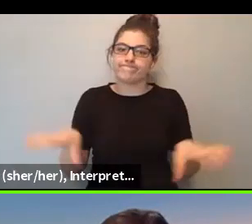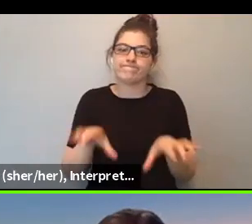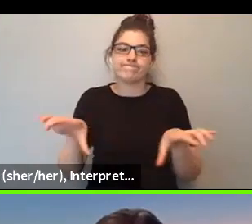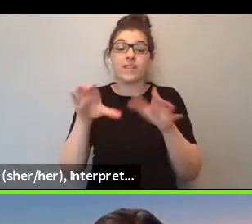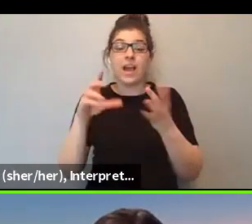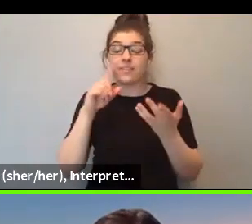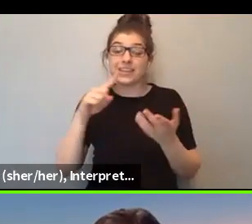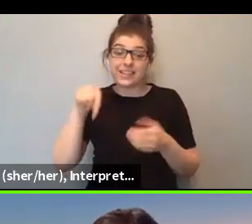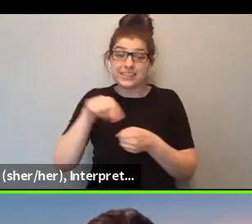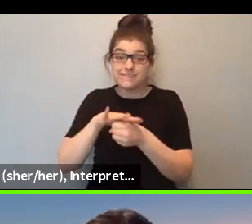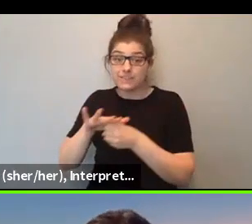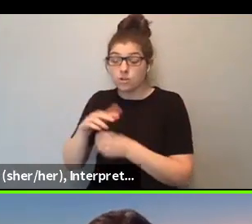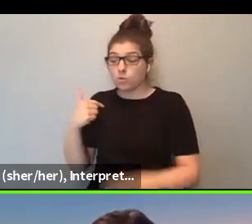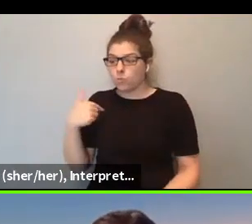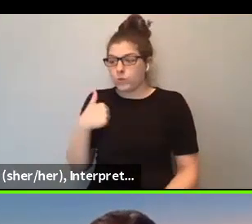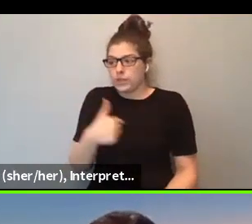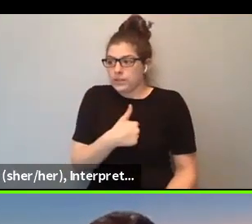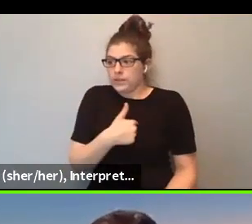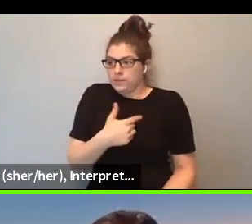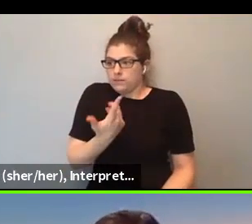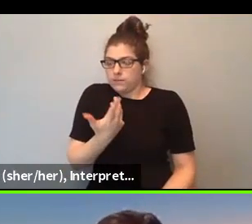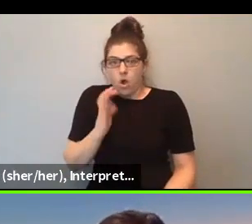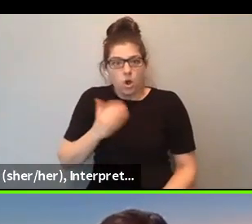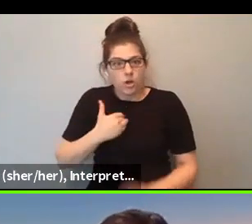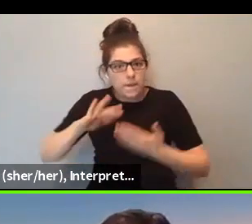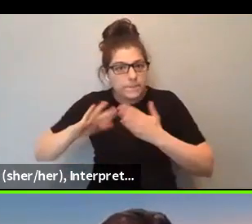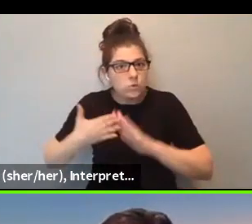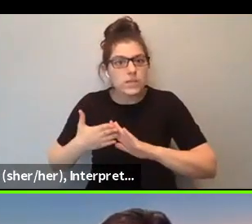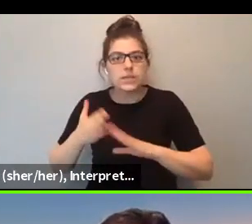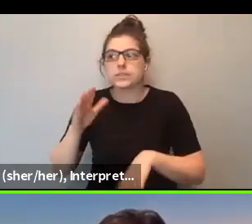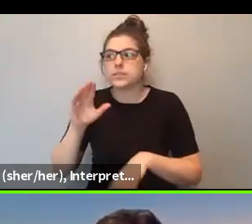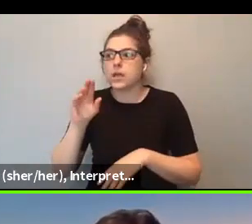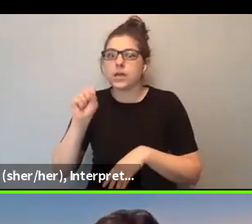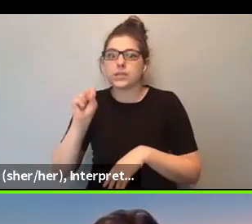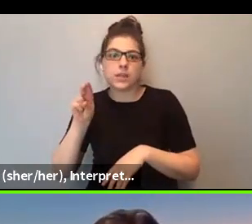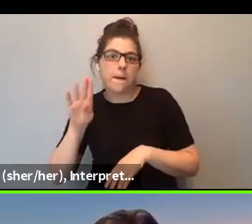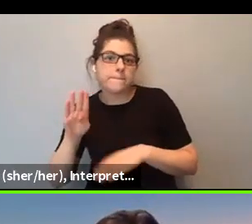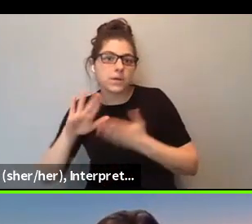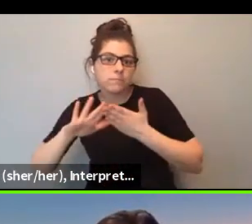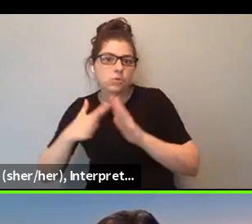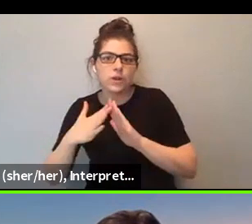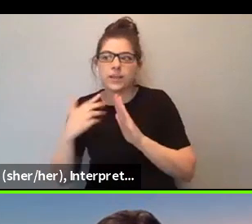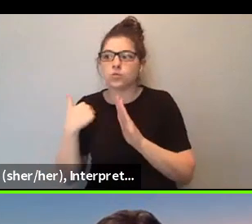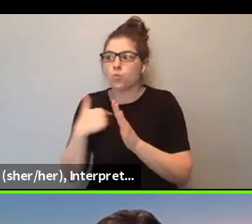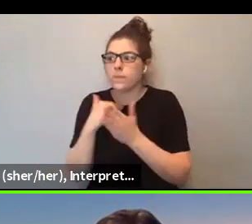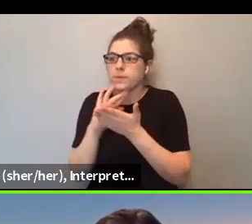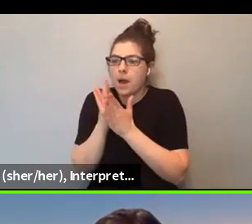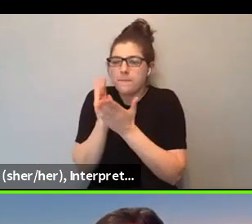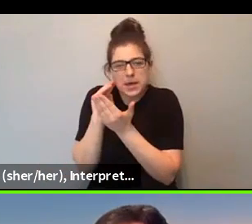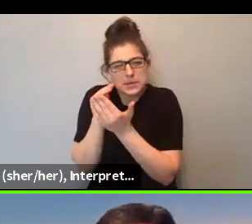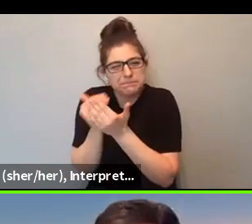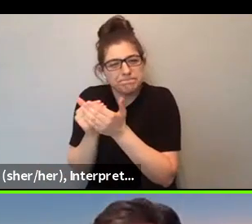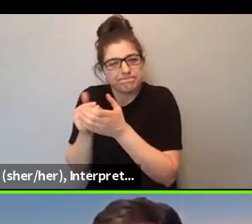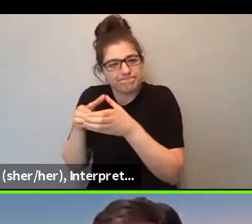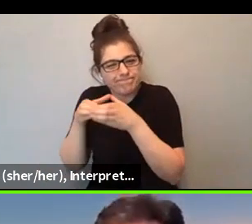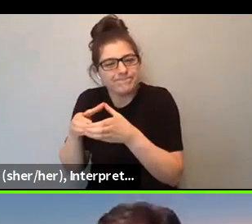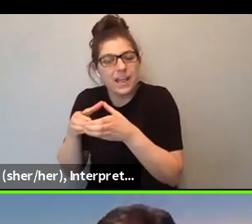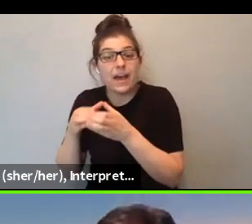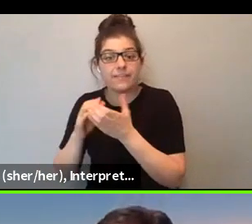very rightly so, we find our communities, our sub-communities, and we get really tight with them, and they become little